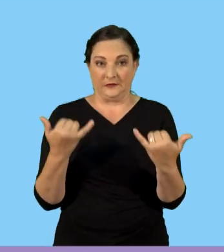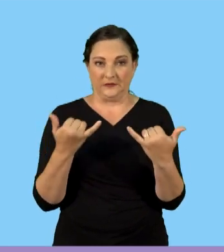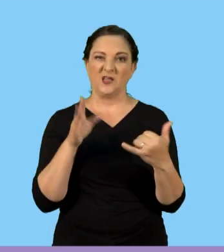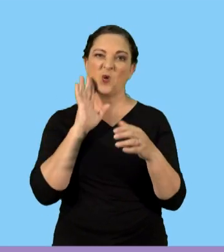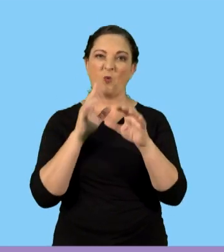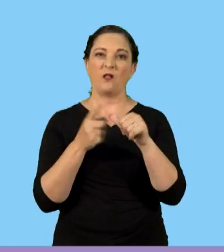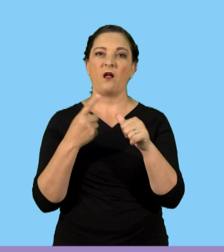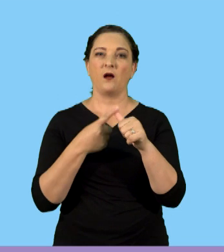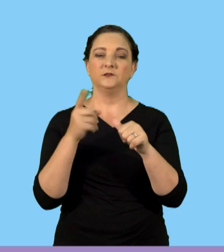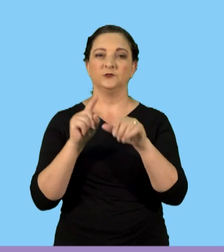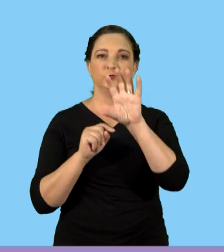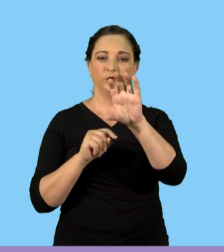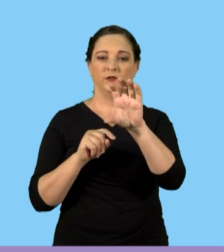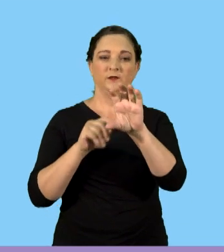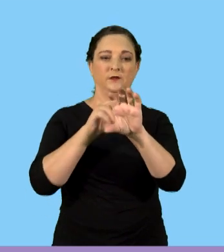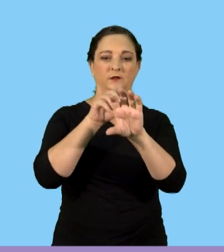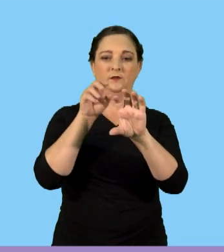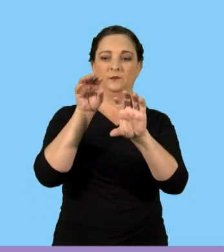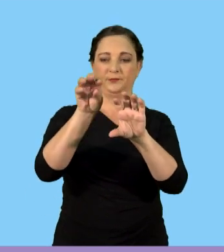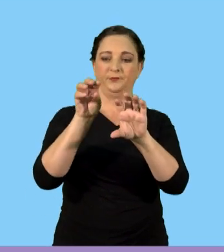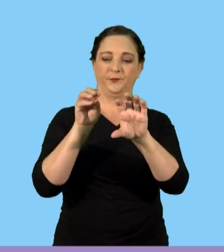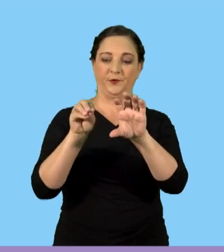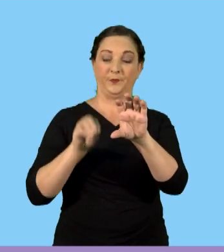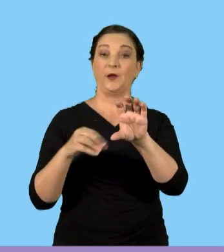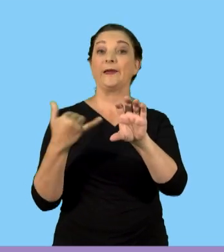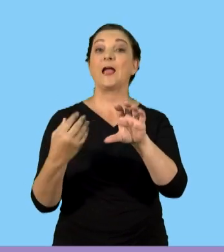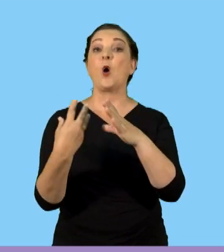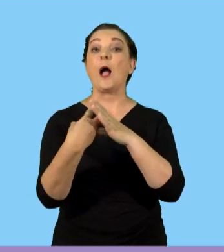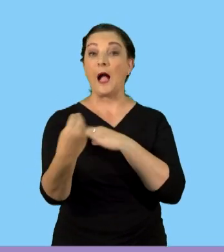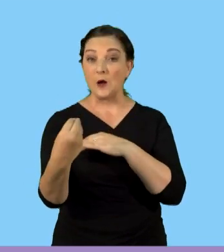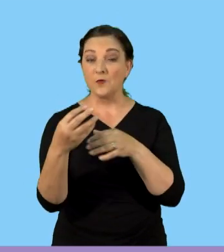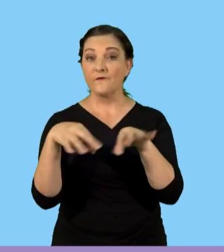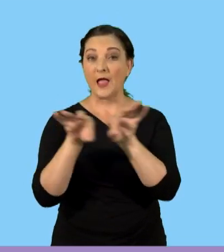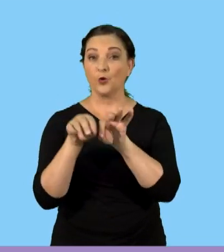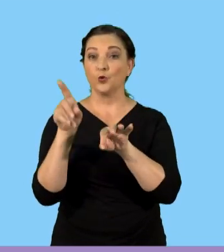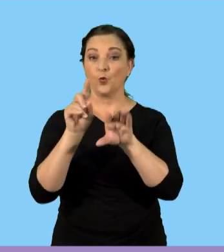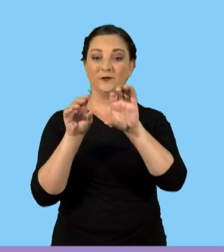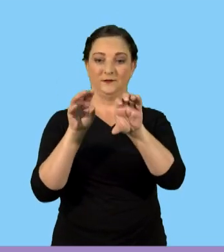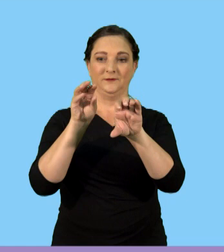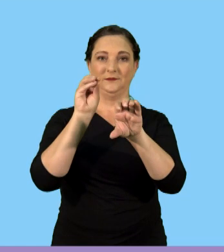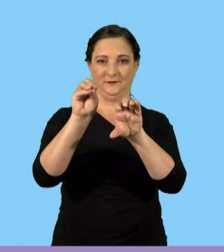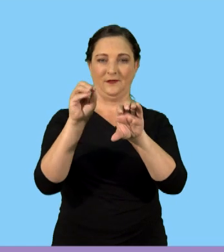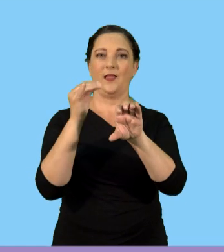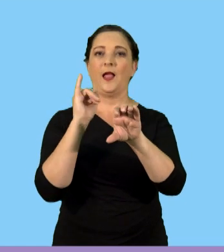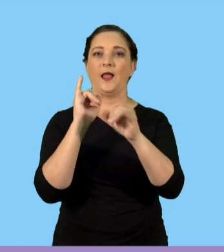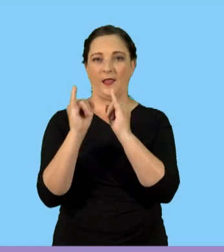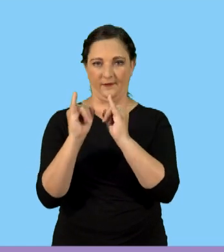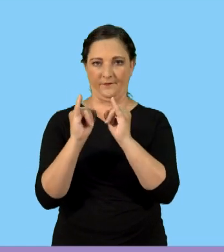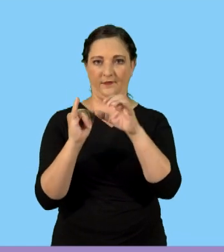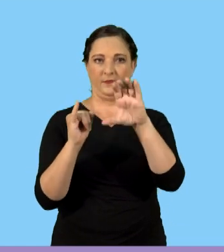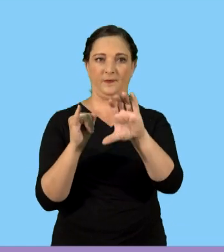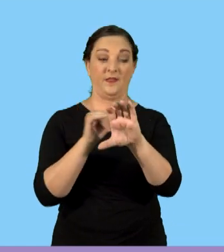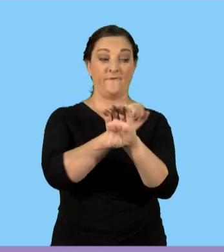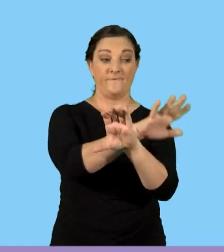So 3 plus 8, that gives us an output value of 11. Then we say 5